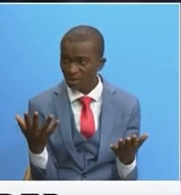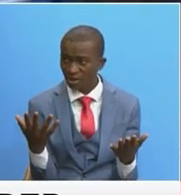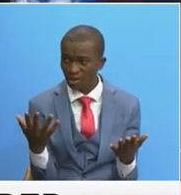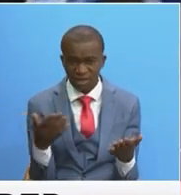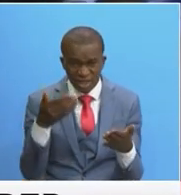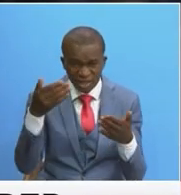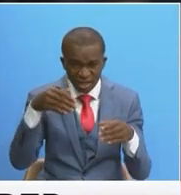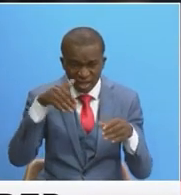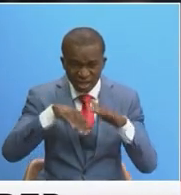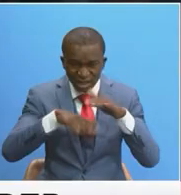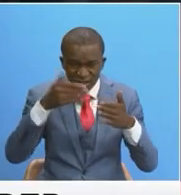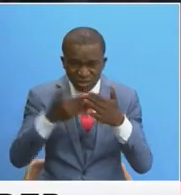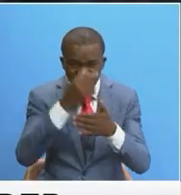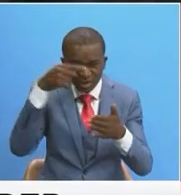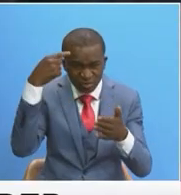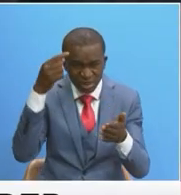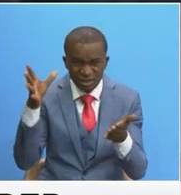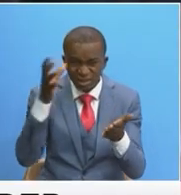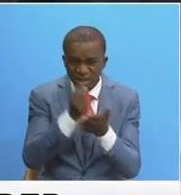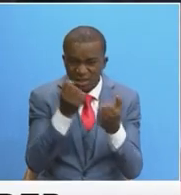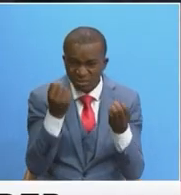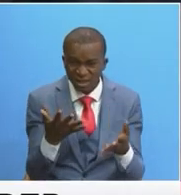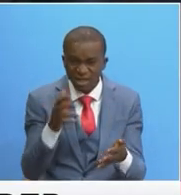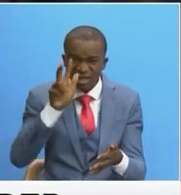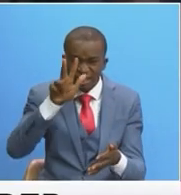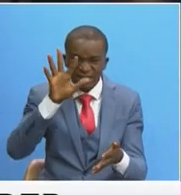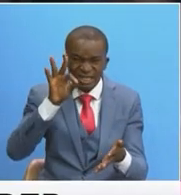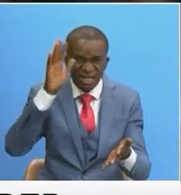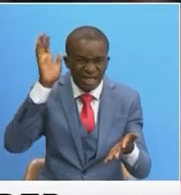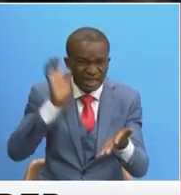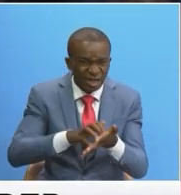under the new Dawn government stands at